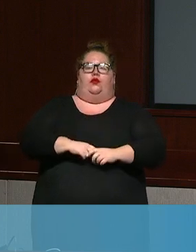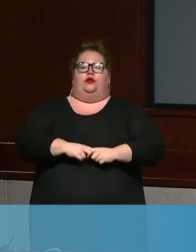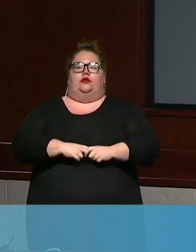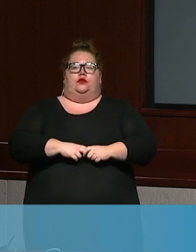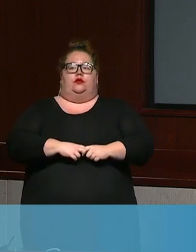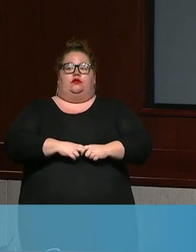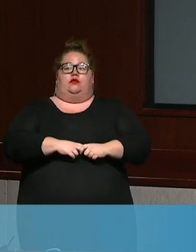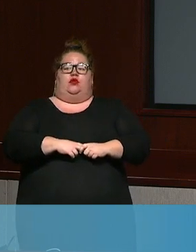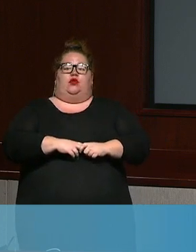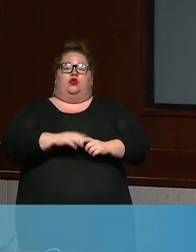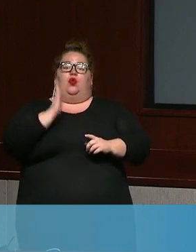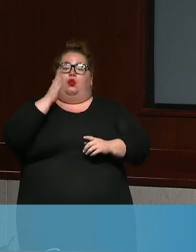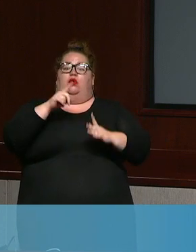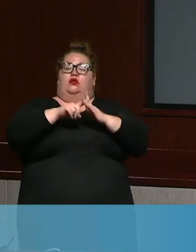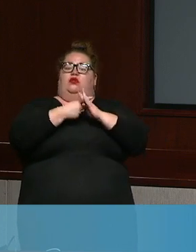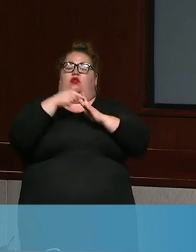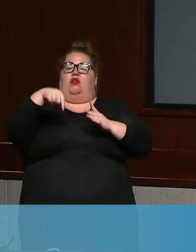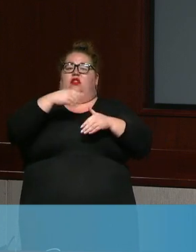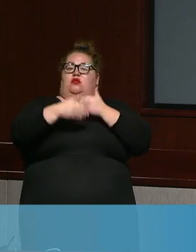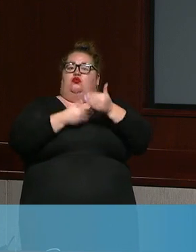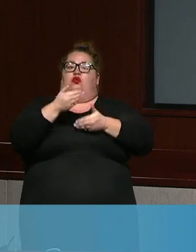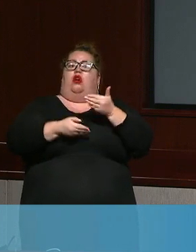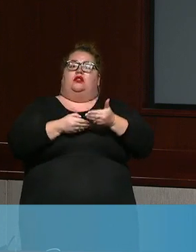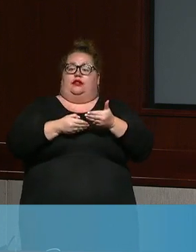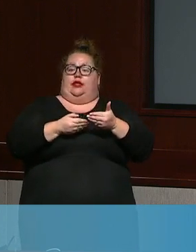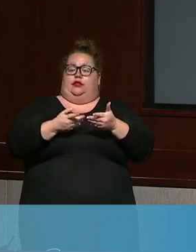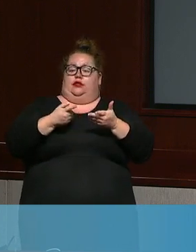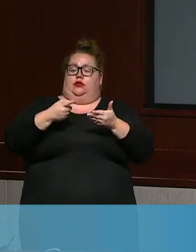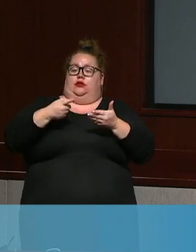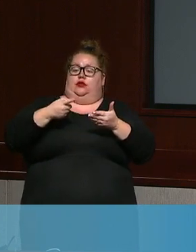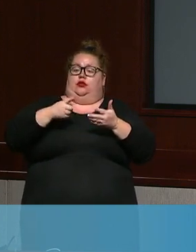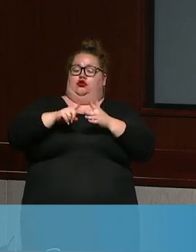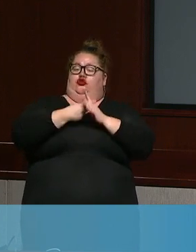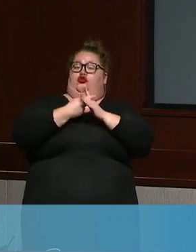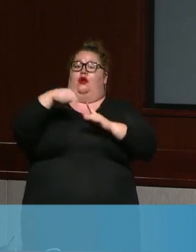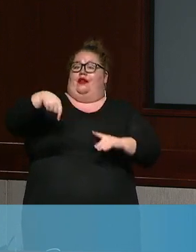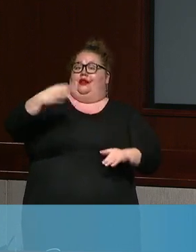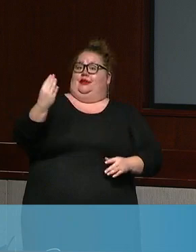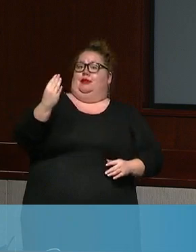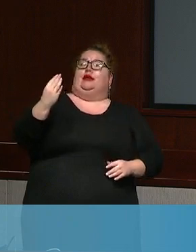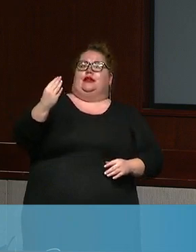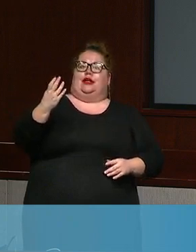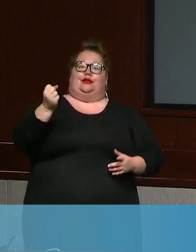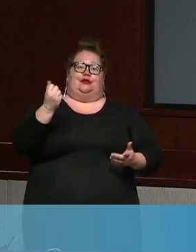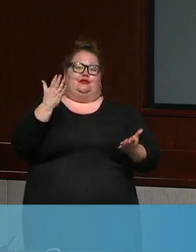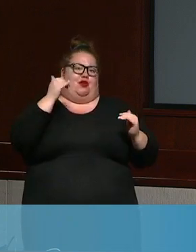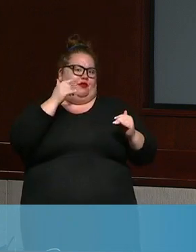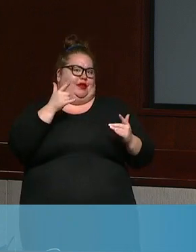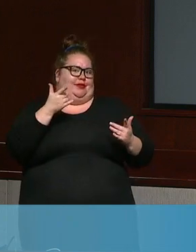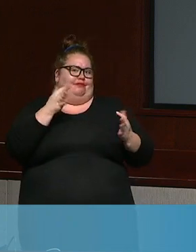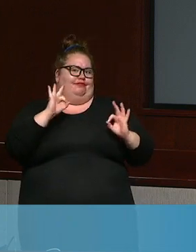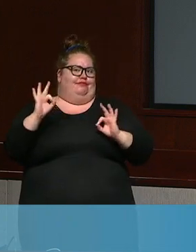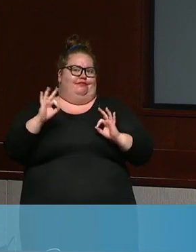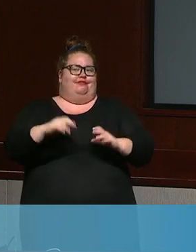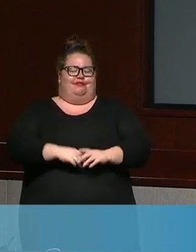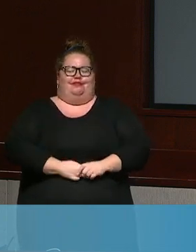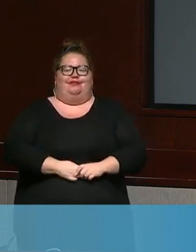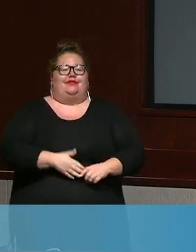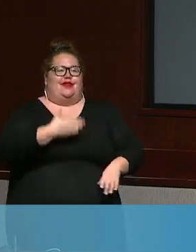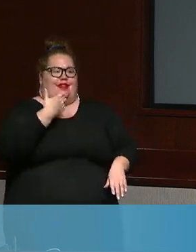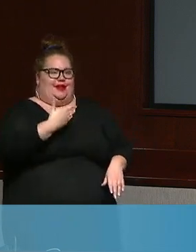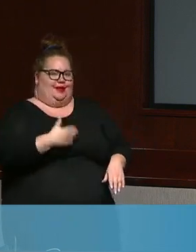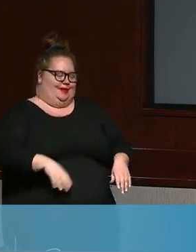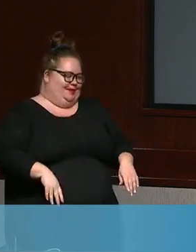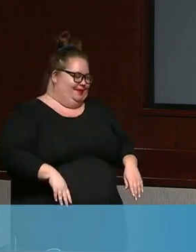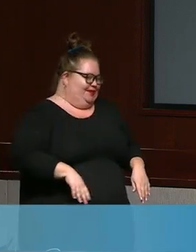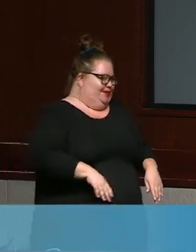that process, callbacks, beginning Monday morning. Hope that answers your question, Sam. Yes, thank you.